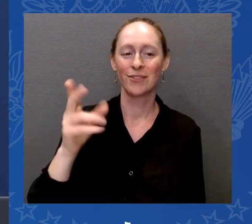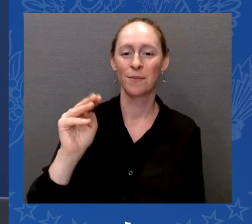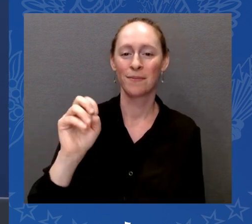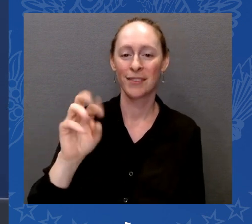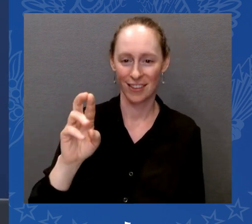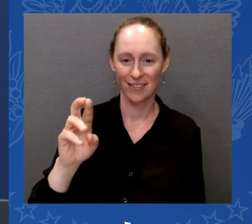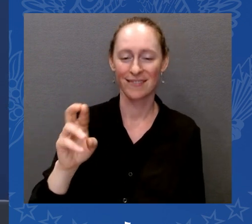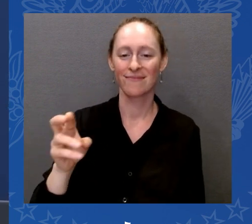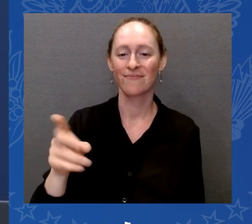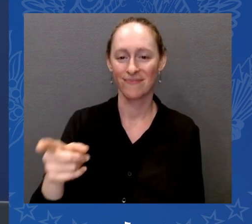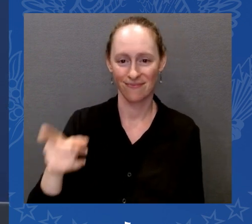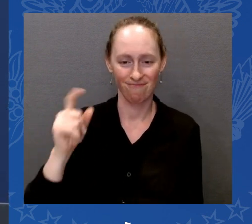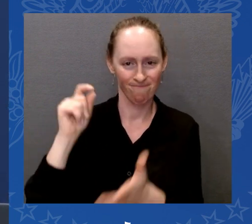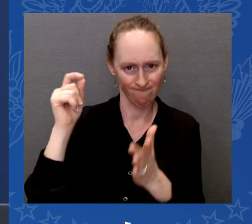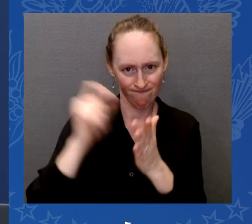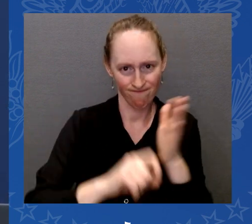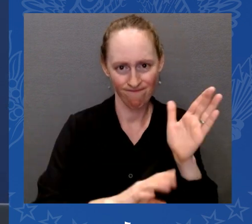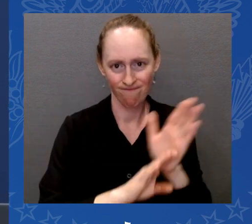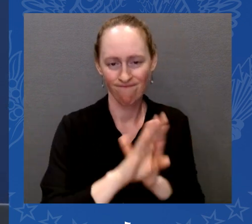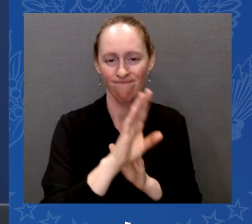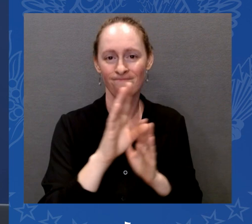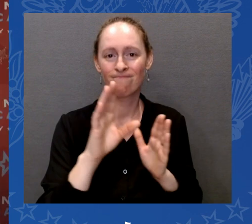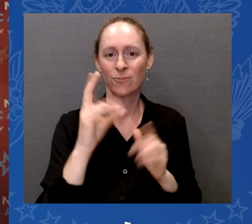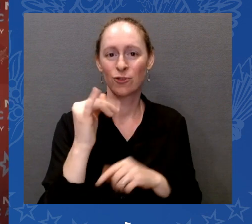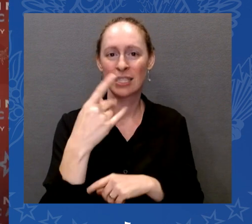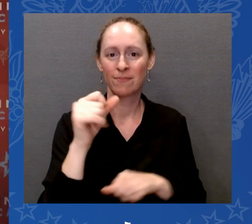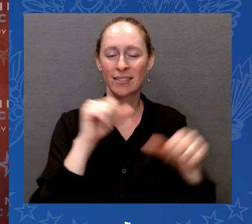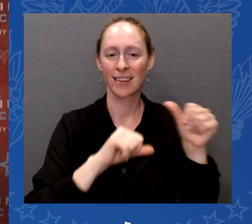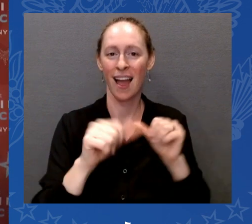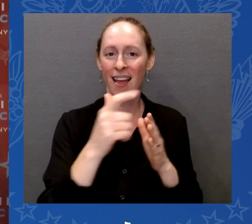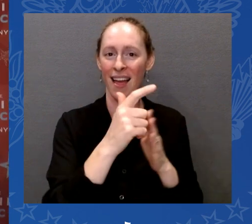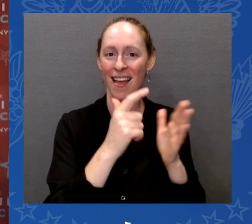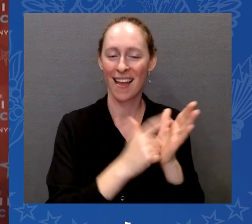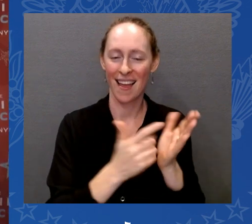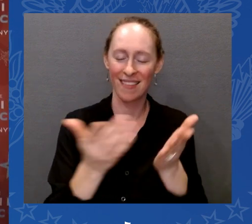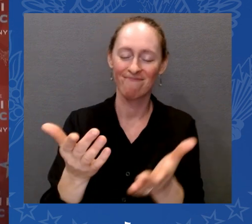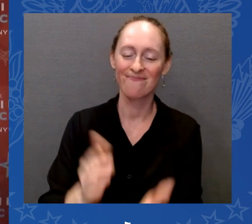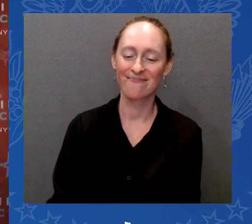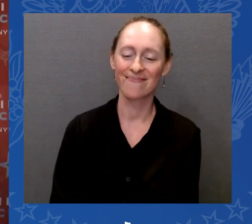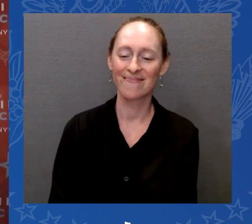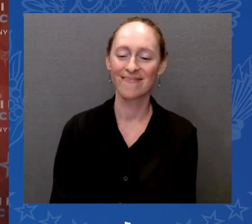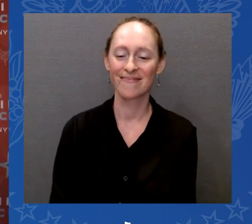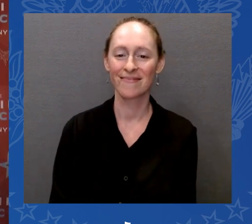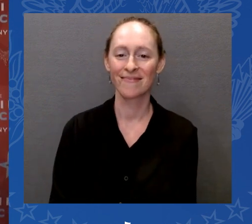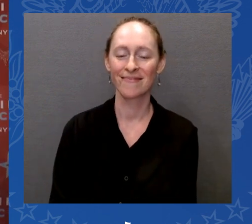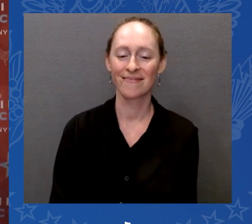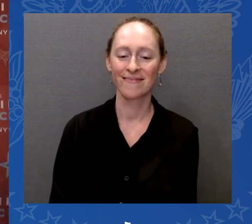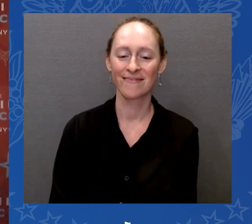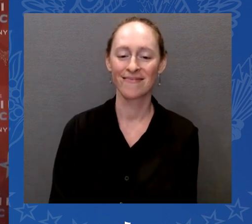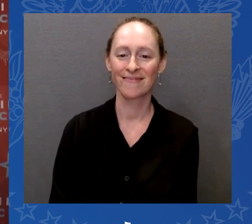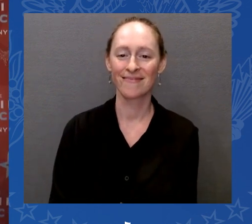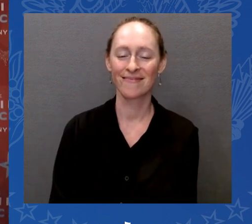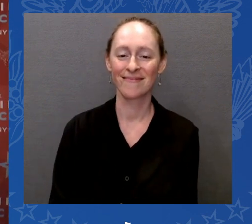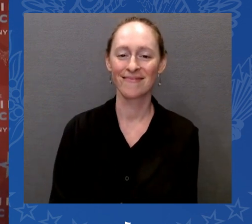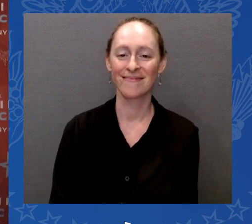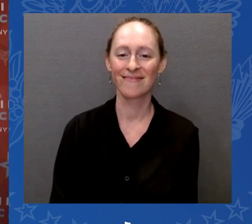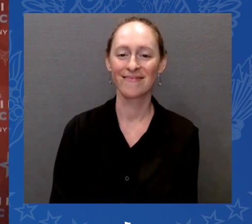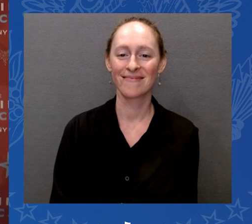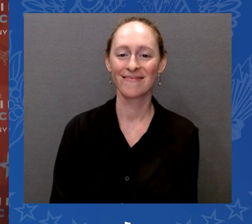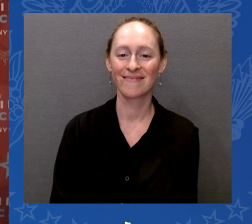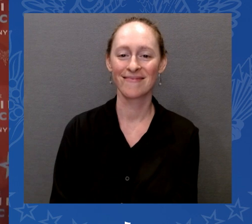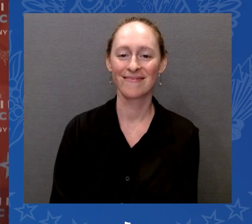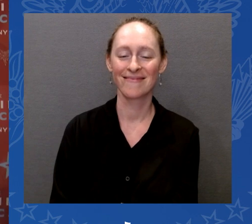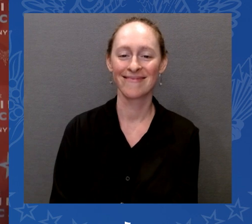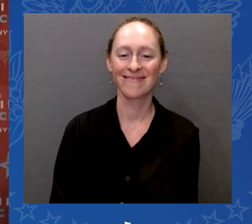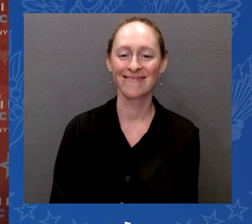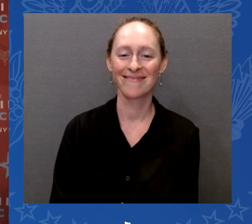standing here. Chuck, the podium is yours. Thank you, Mr. President. Great job. That was